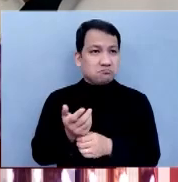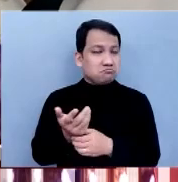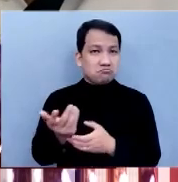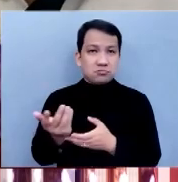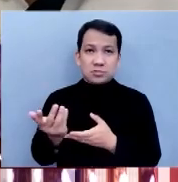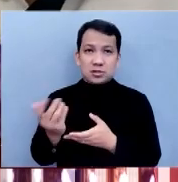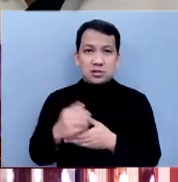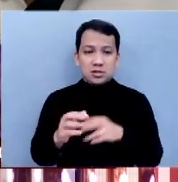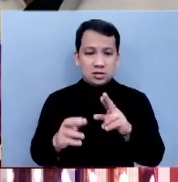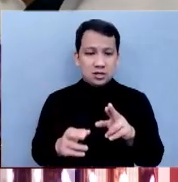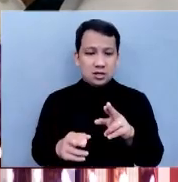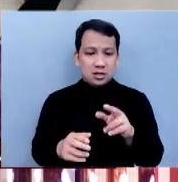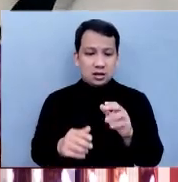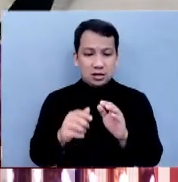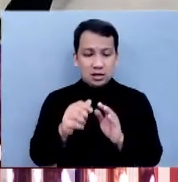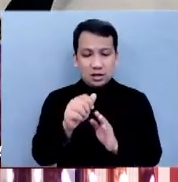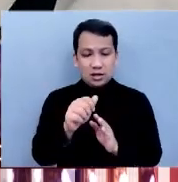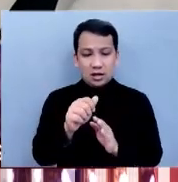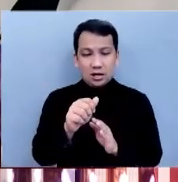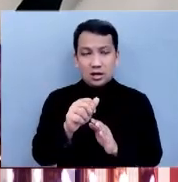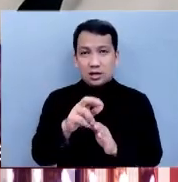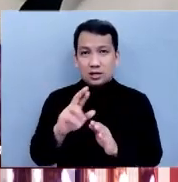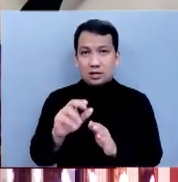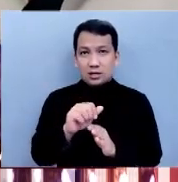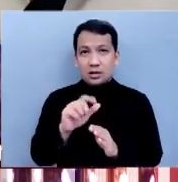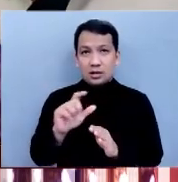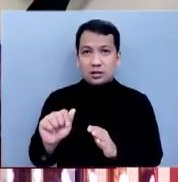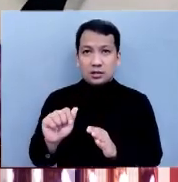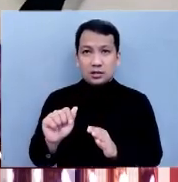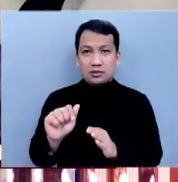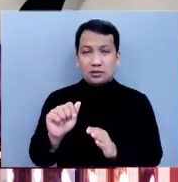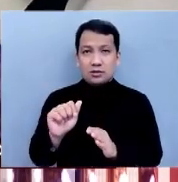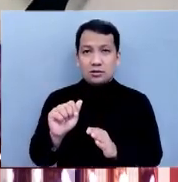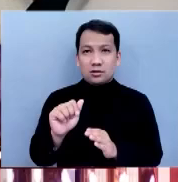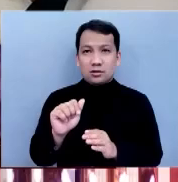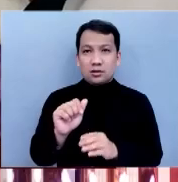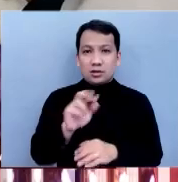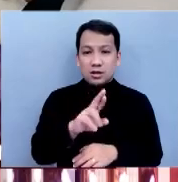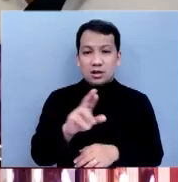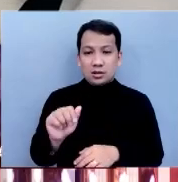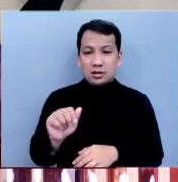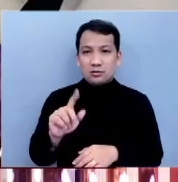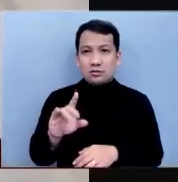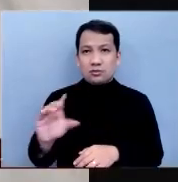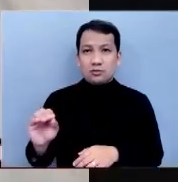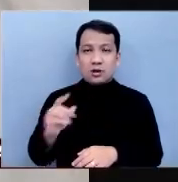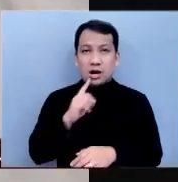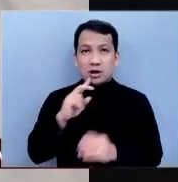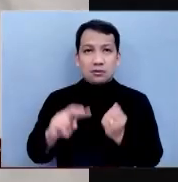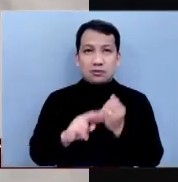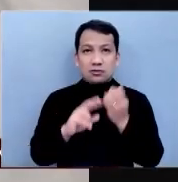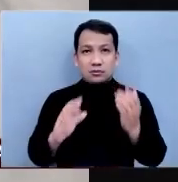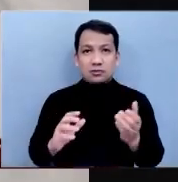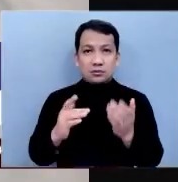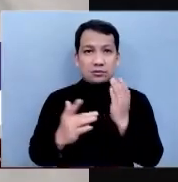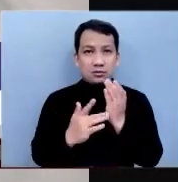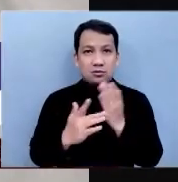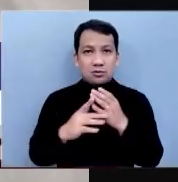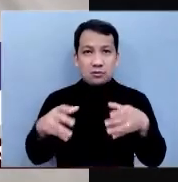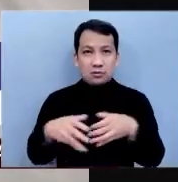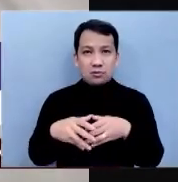RA 10591, itong firearms control. As a backgrounder, I was vice chairman of the technical working